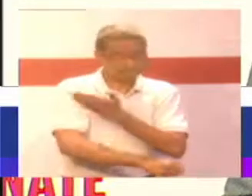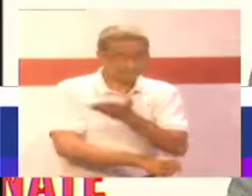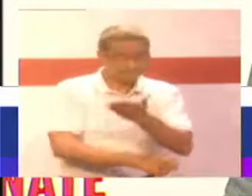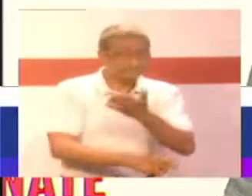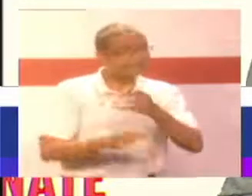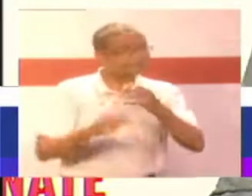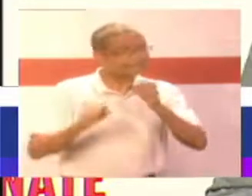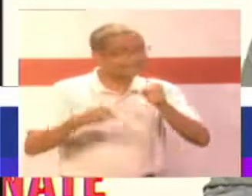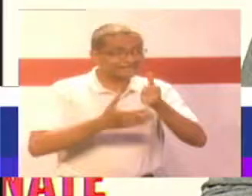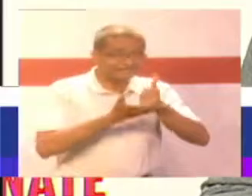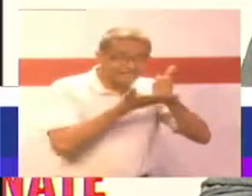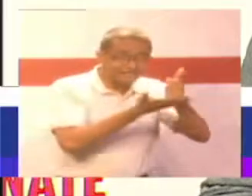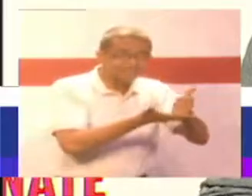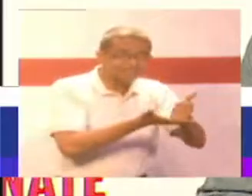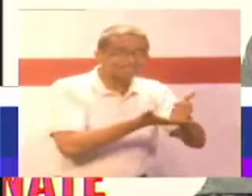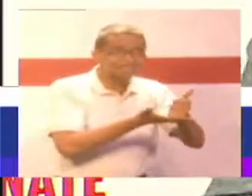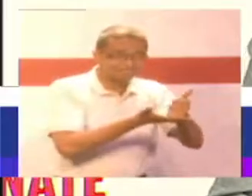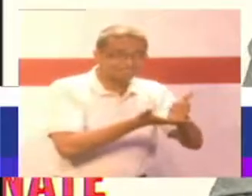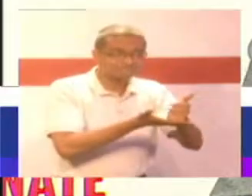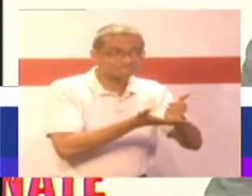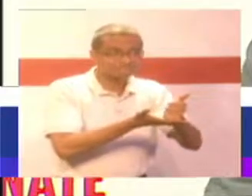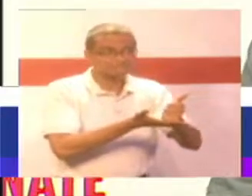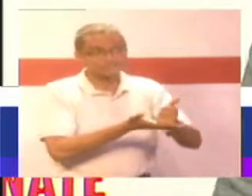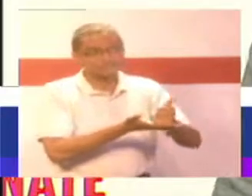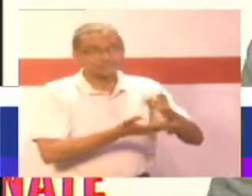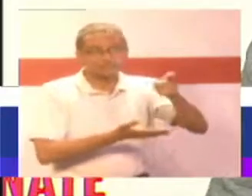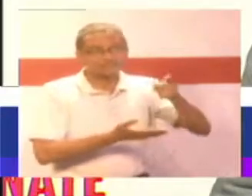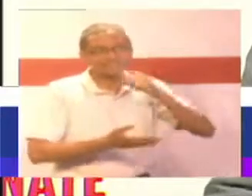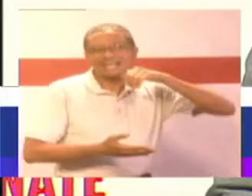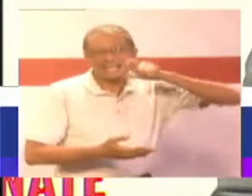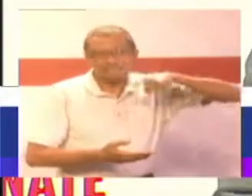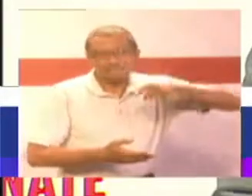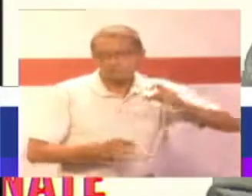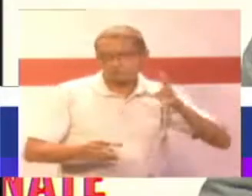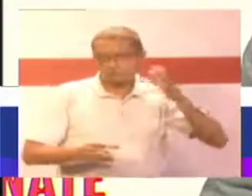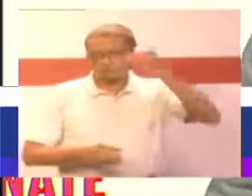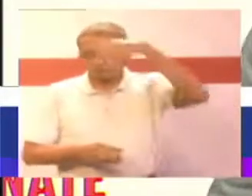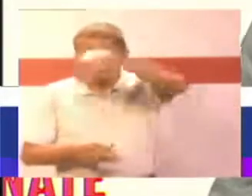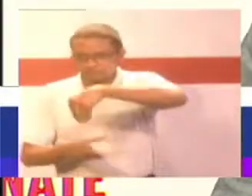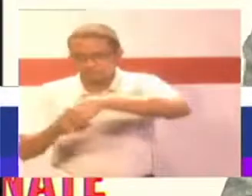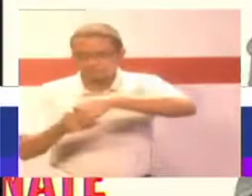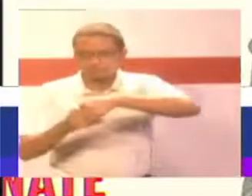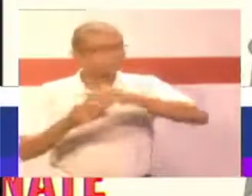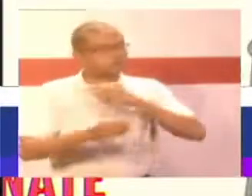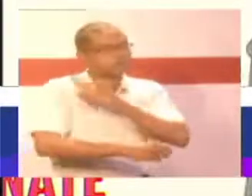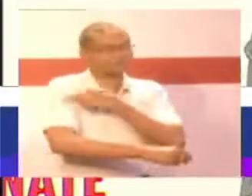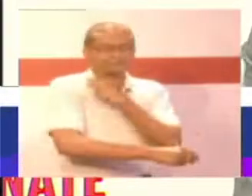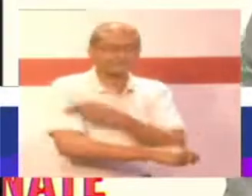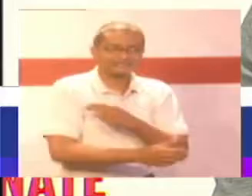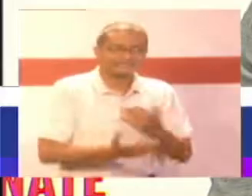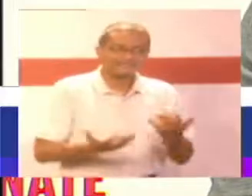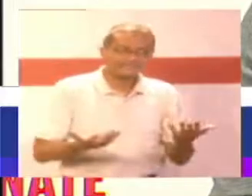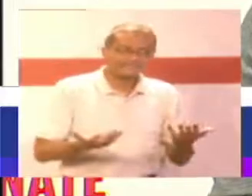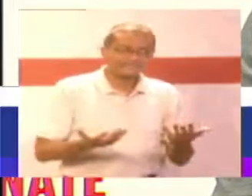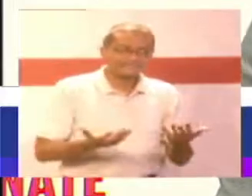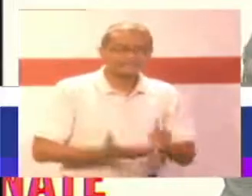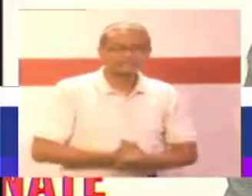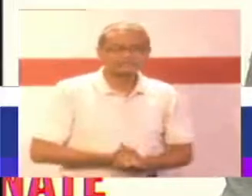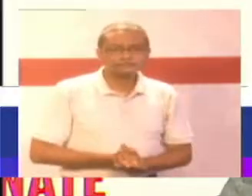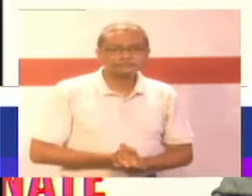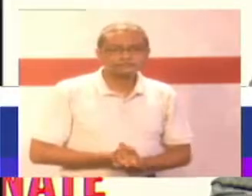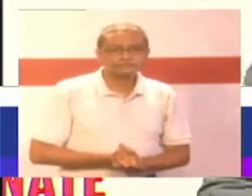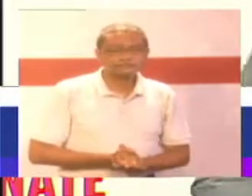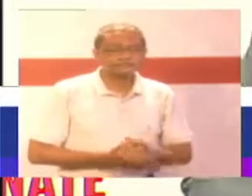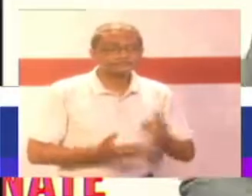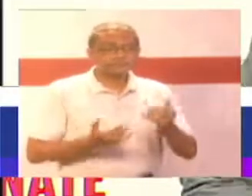effective in keeping you out of hospital. And if I may just add, we have about 8